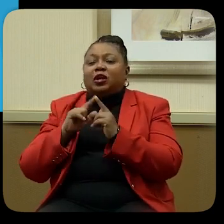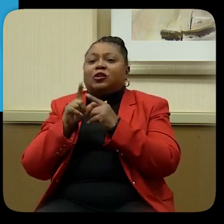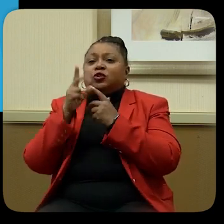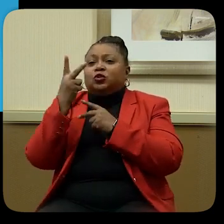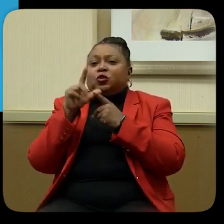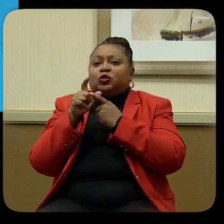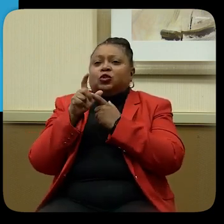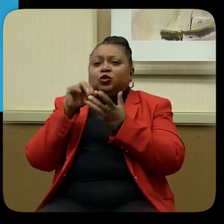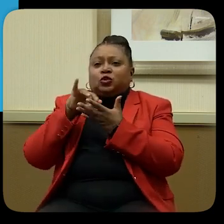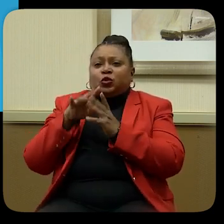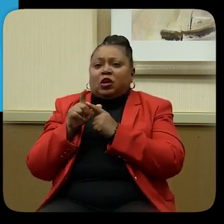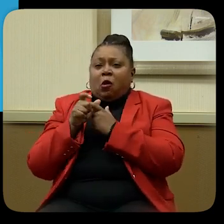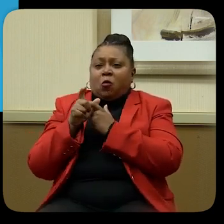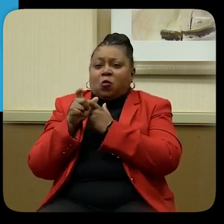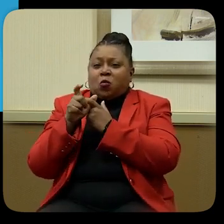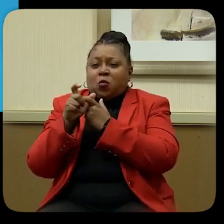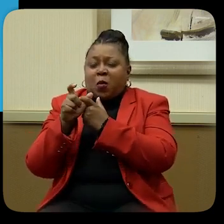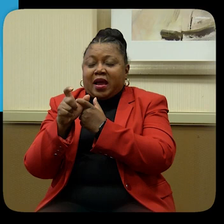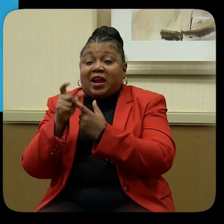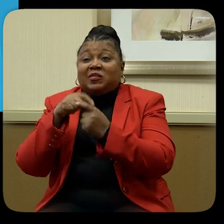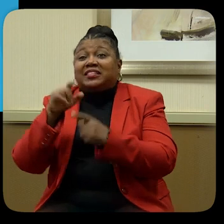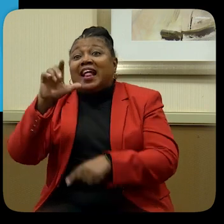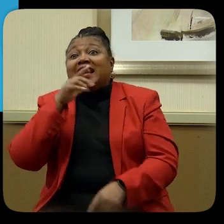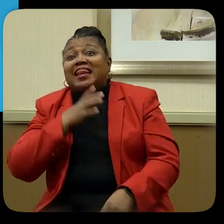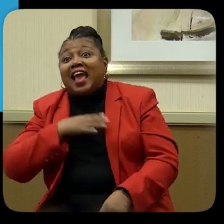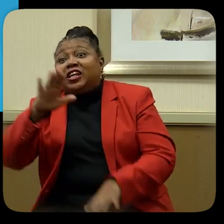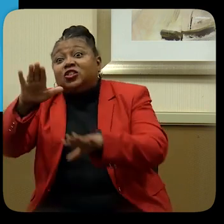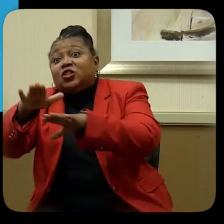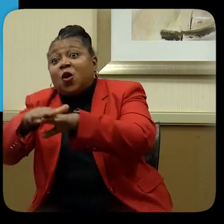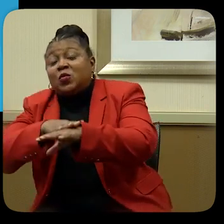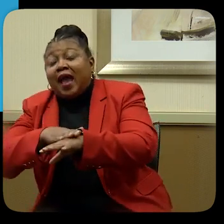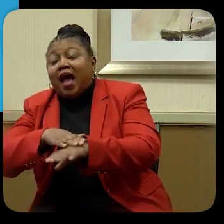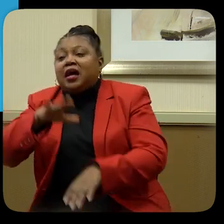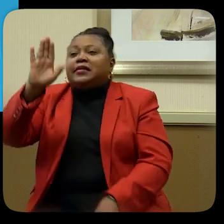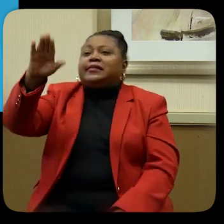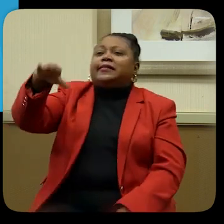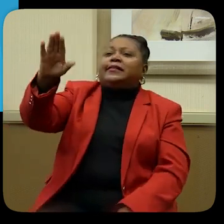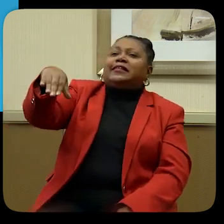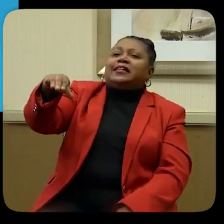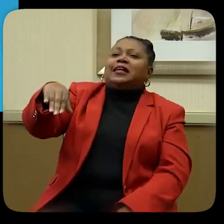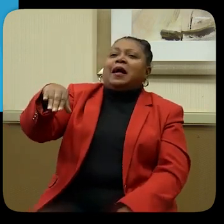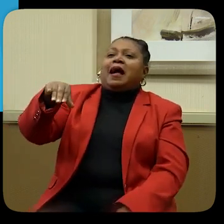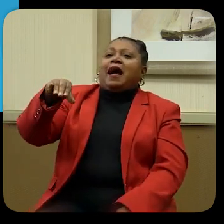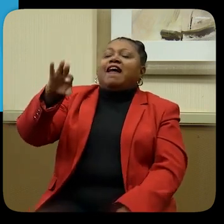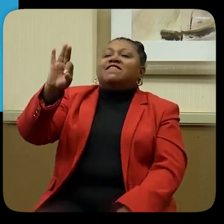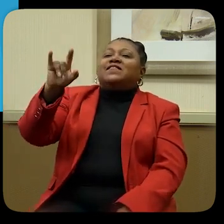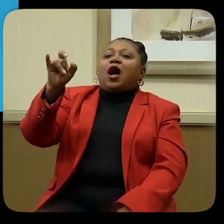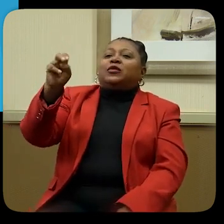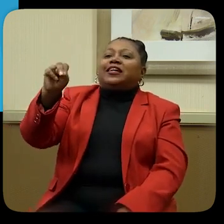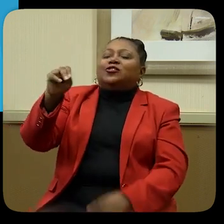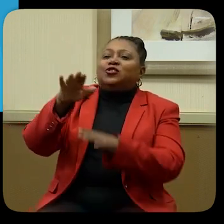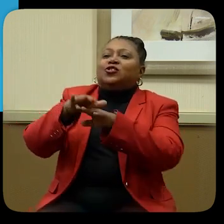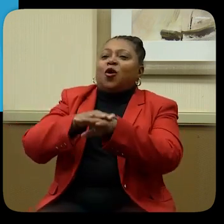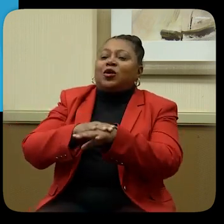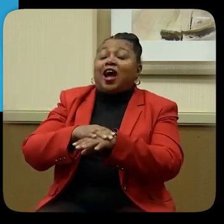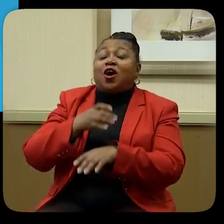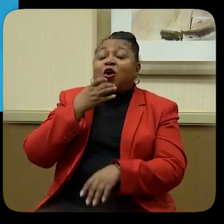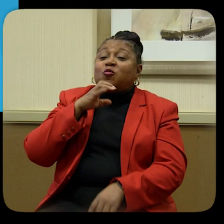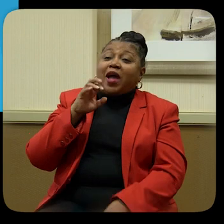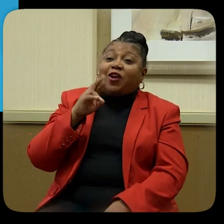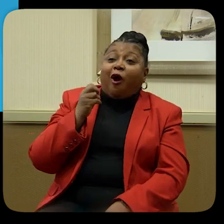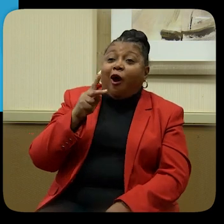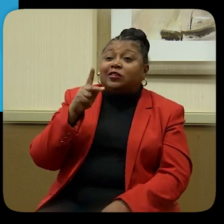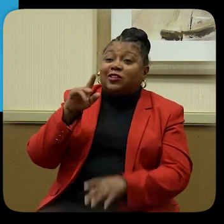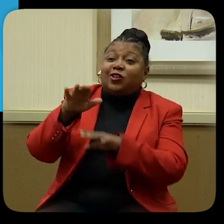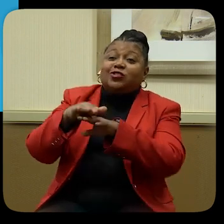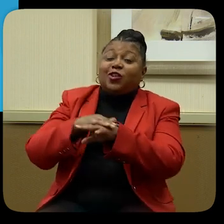the hallway, rather than saying, ladies, slow down, I might say like, Falcon, slow down, or Red Hawk, slow down.